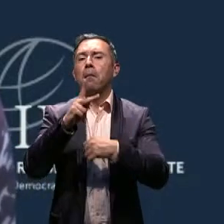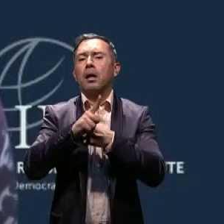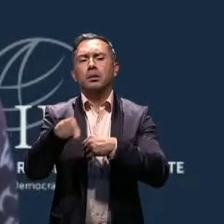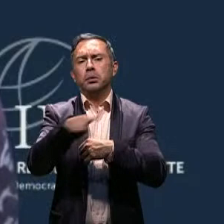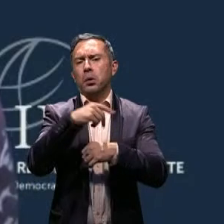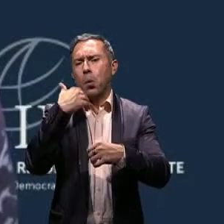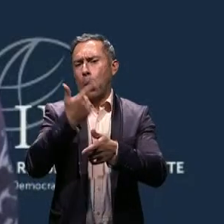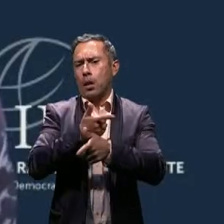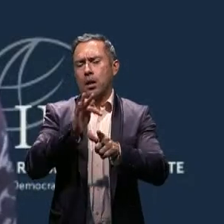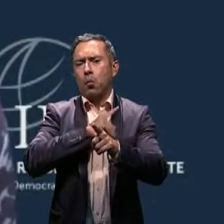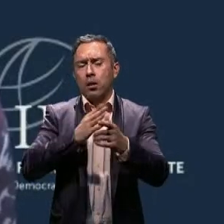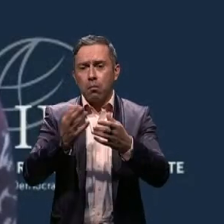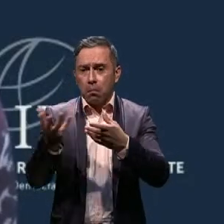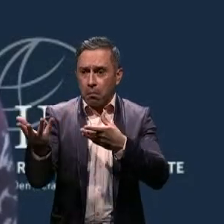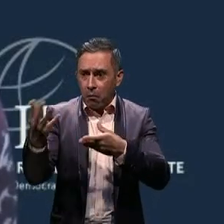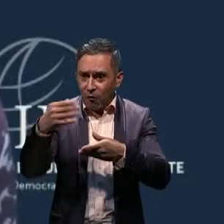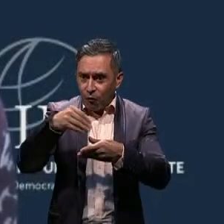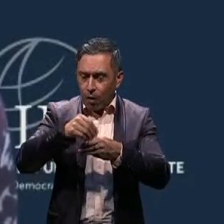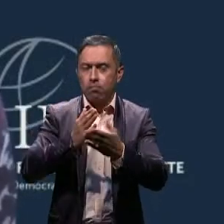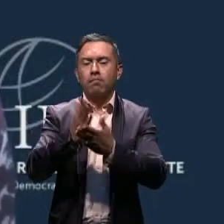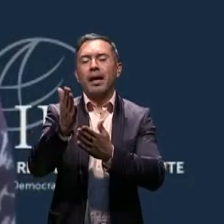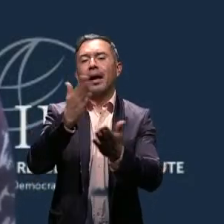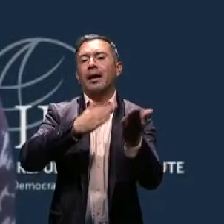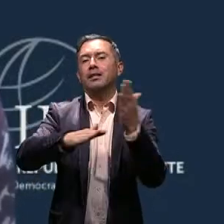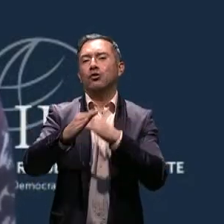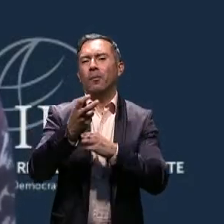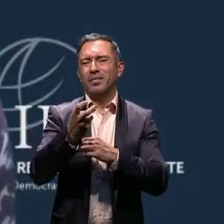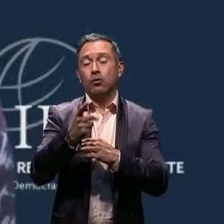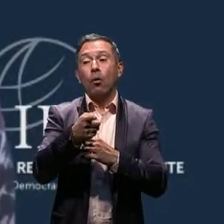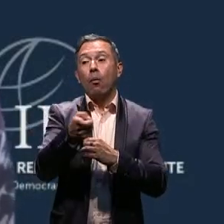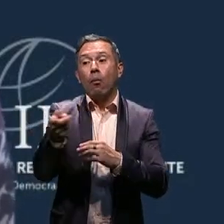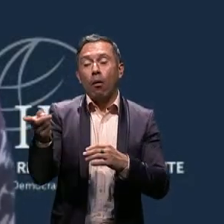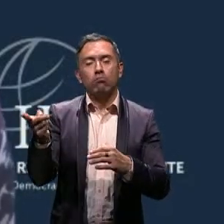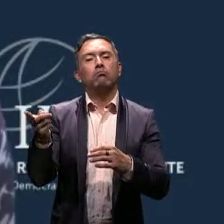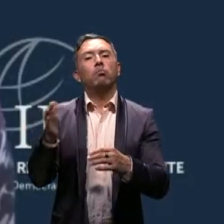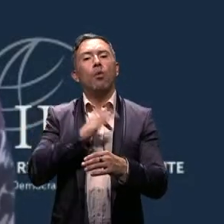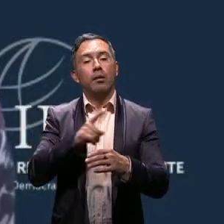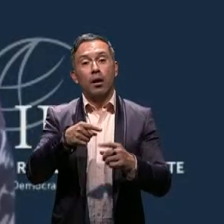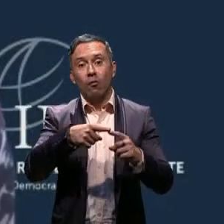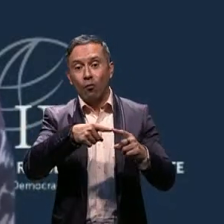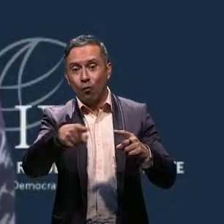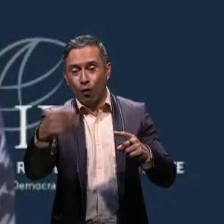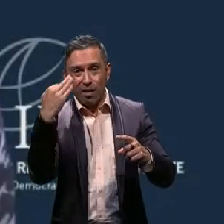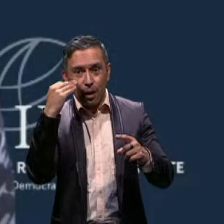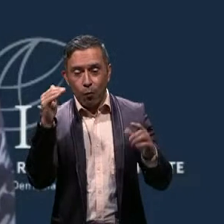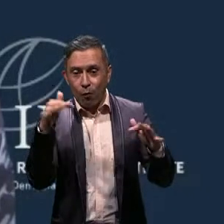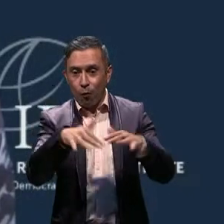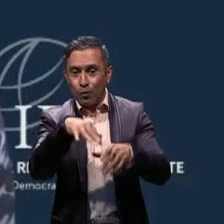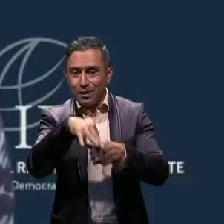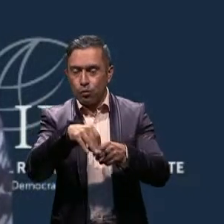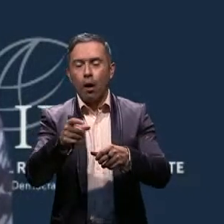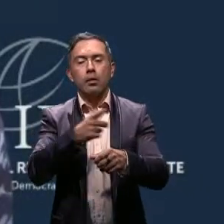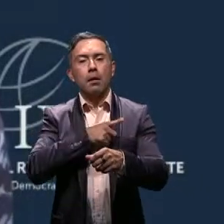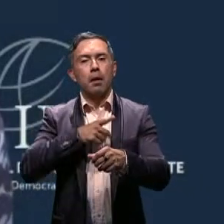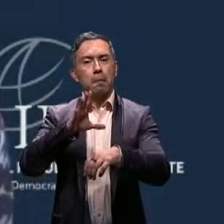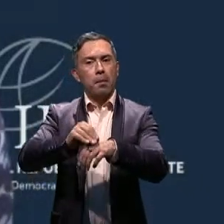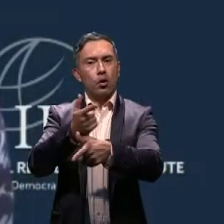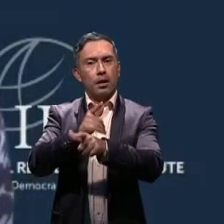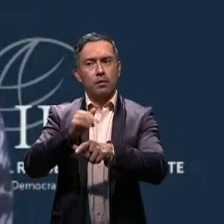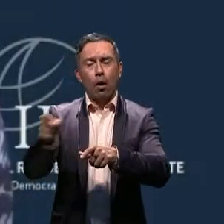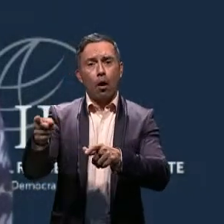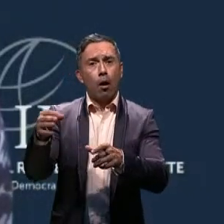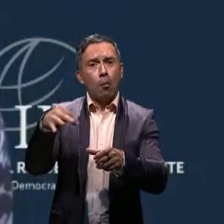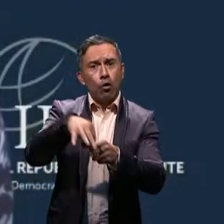country. So these stakeholders must be able to participate fully during the electoral processes